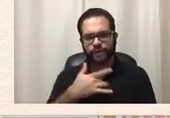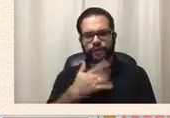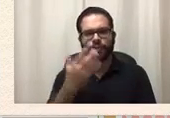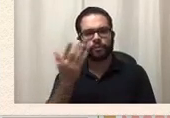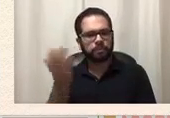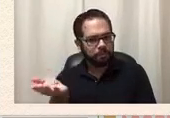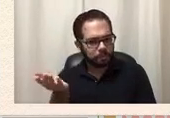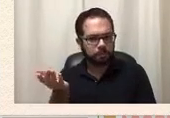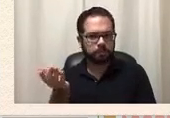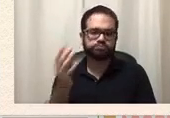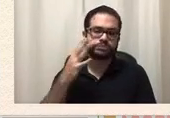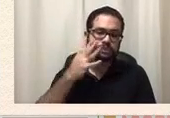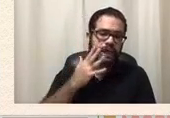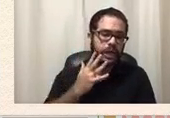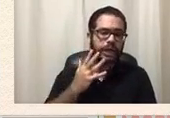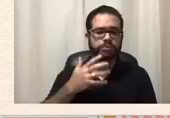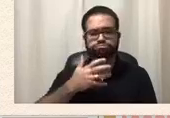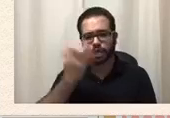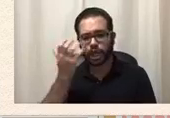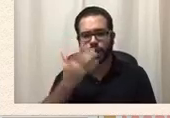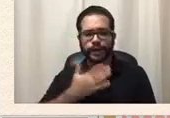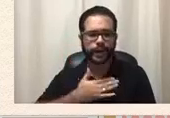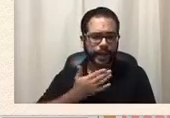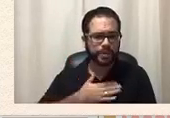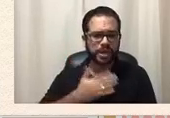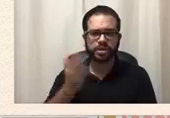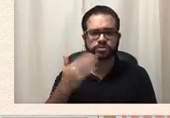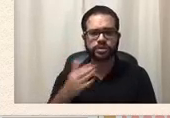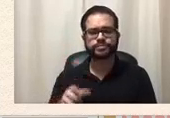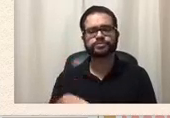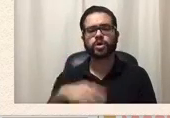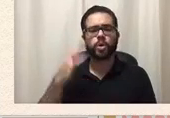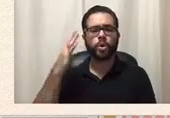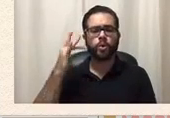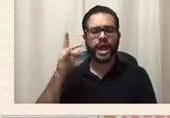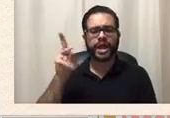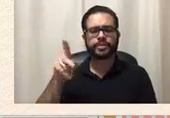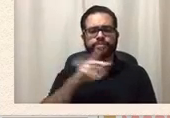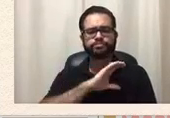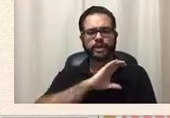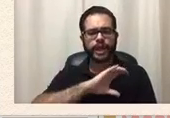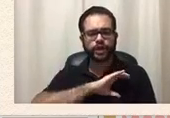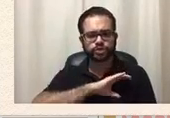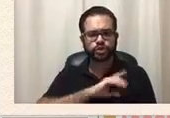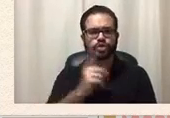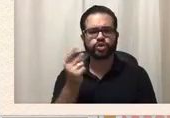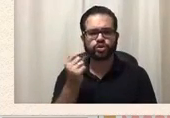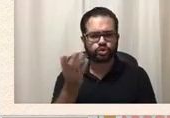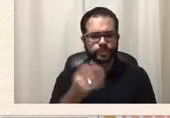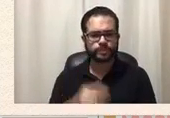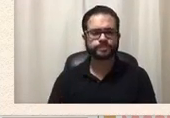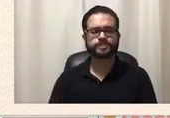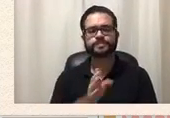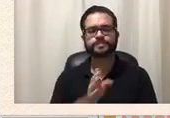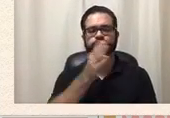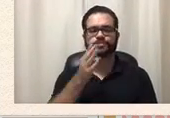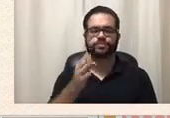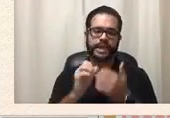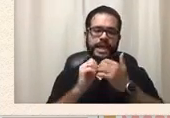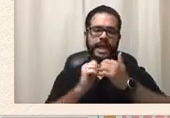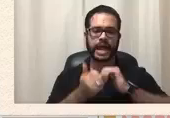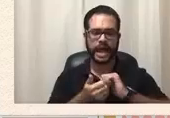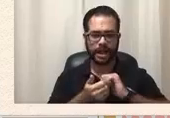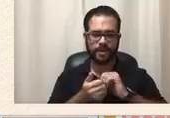mad. Why did the character do? And how is asking the way something